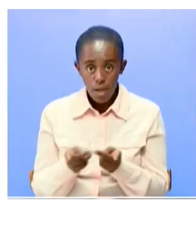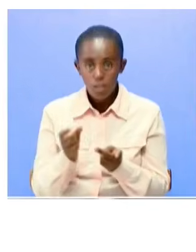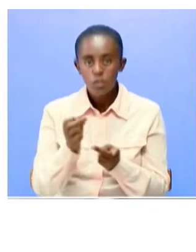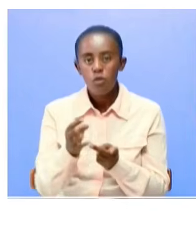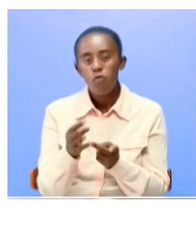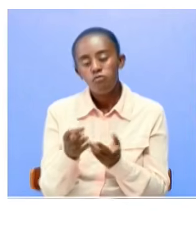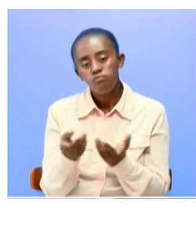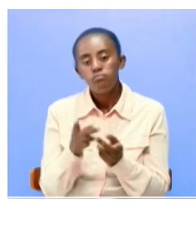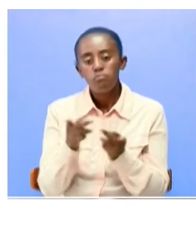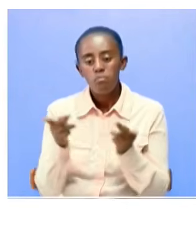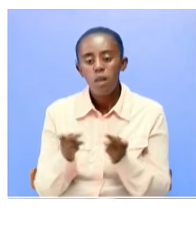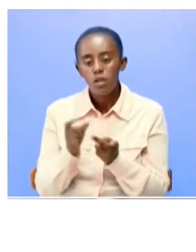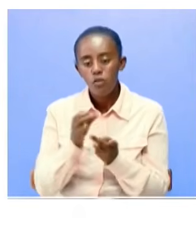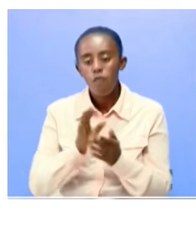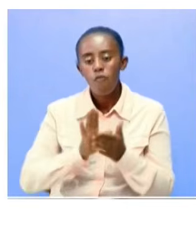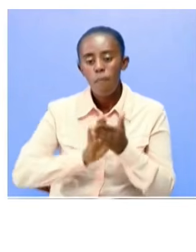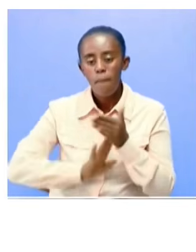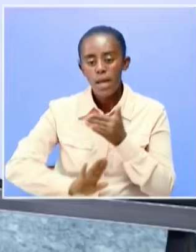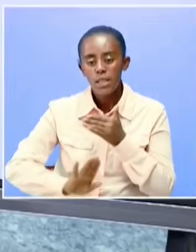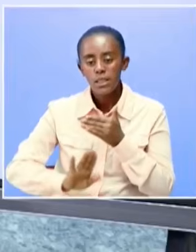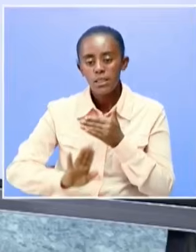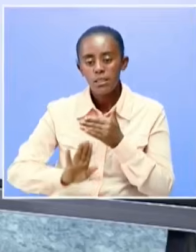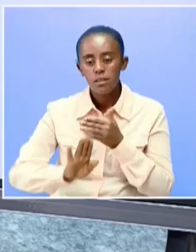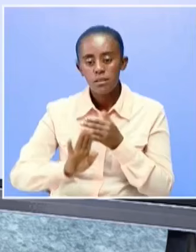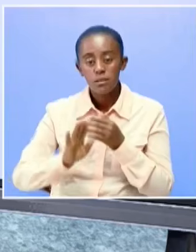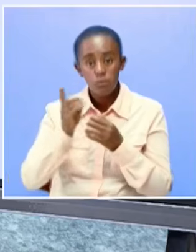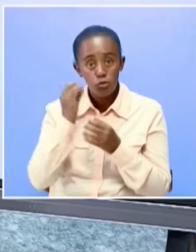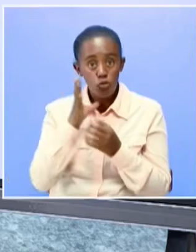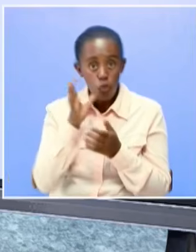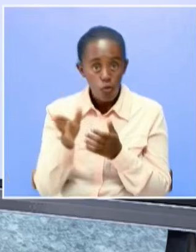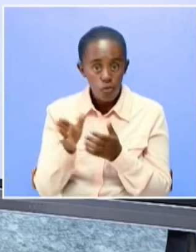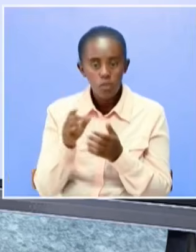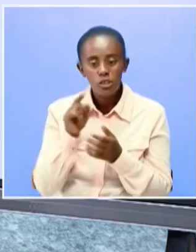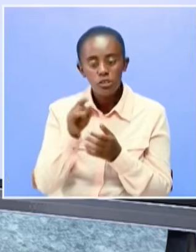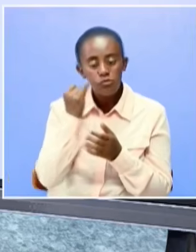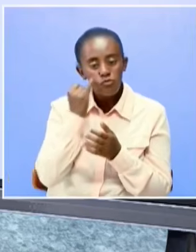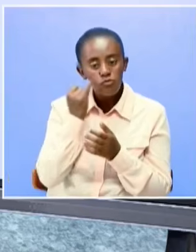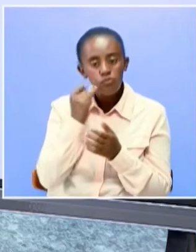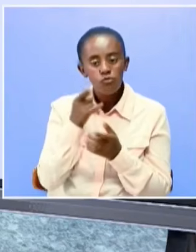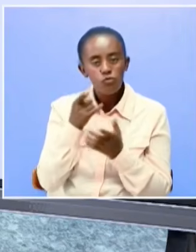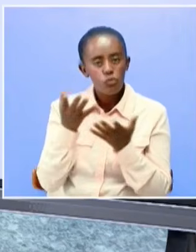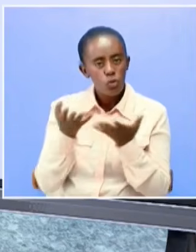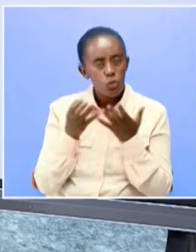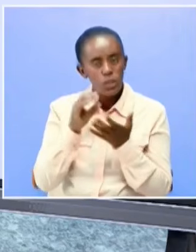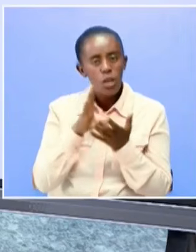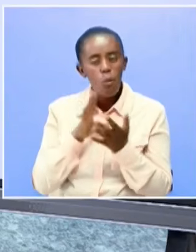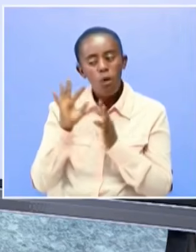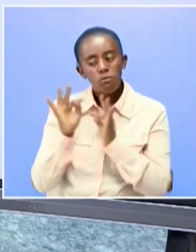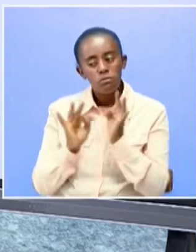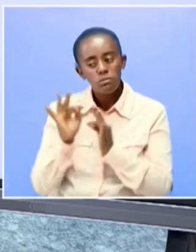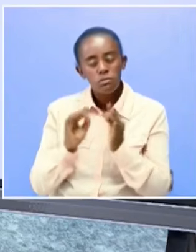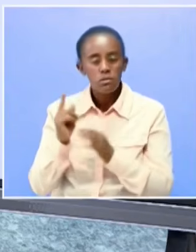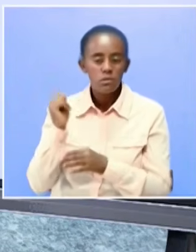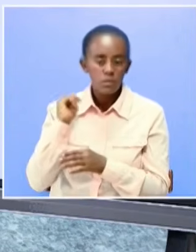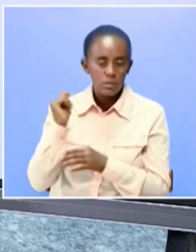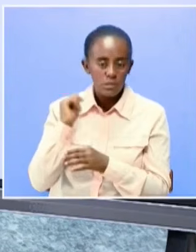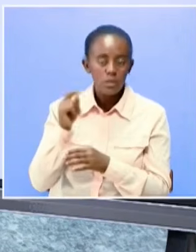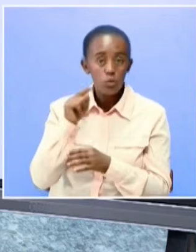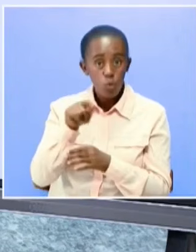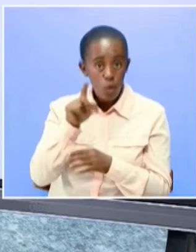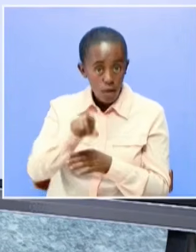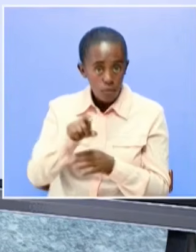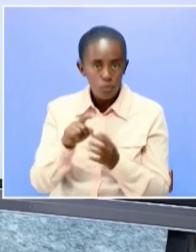birth should be written. Don't forget, if you want to write about someone's history, so you have to start